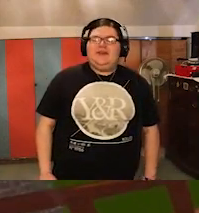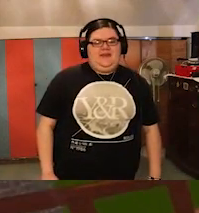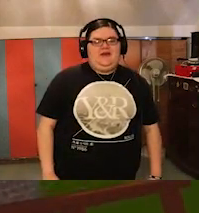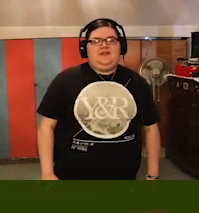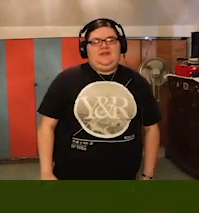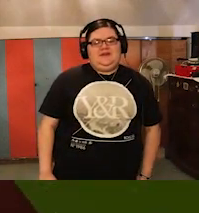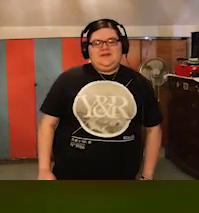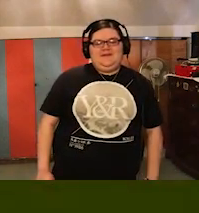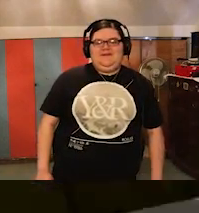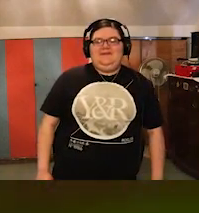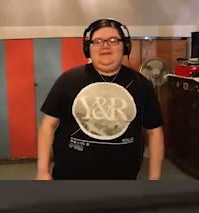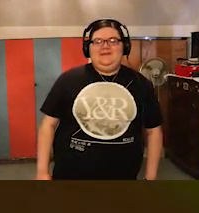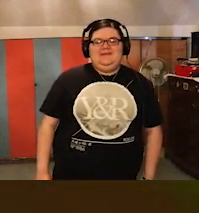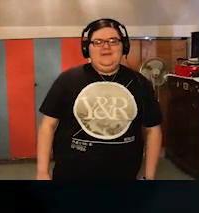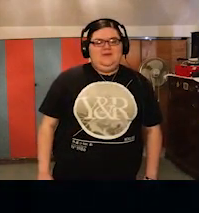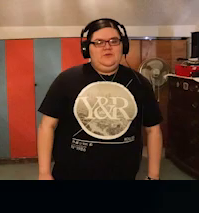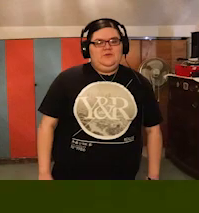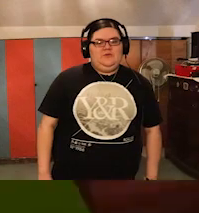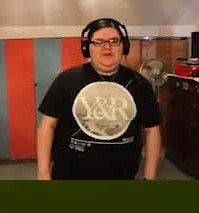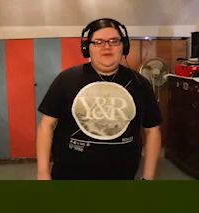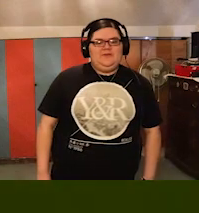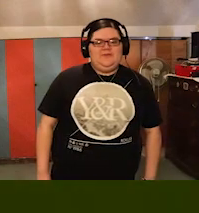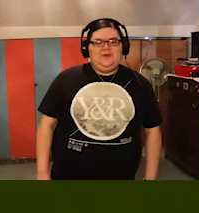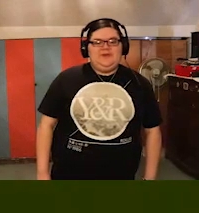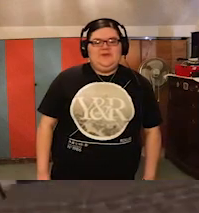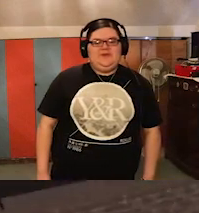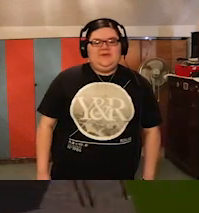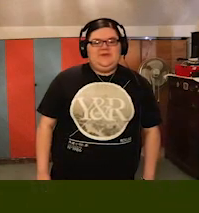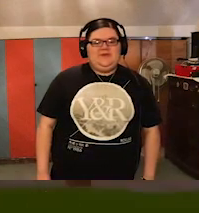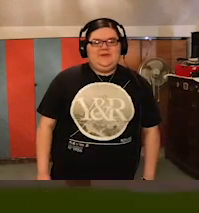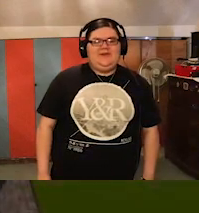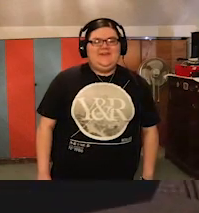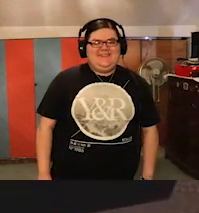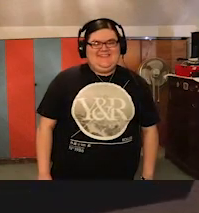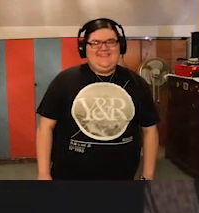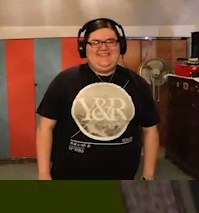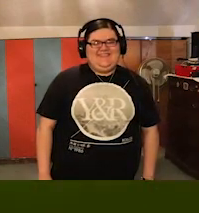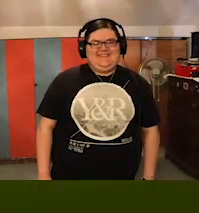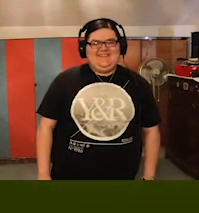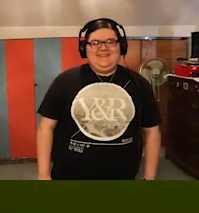middle. Okay, I see that. Go on. What? Neat me.